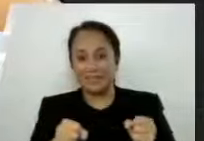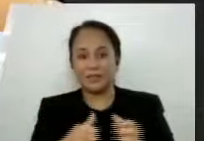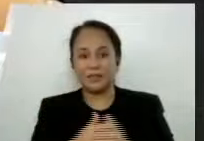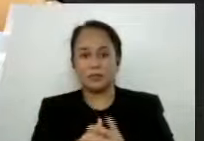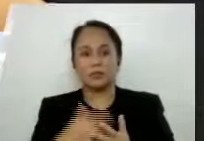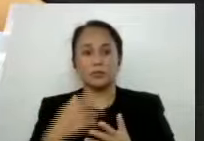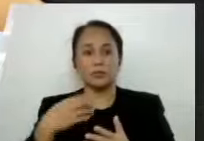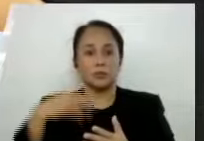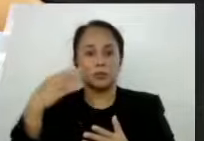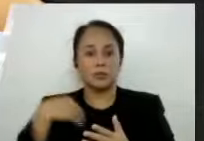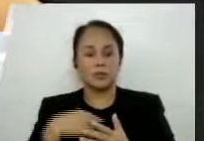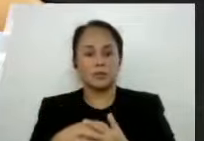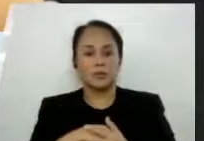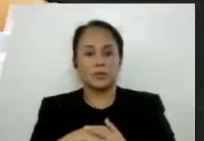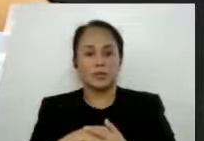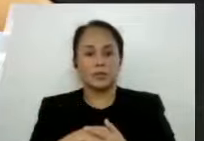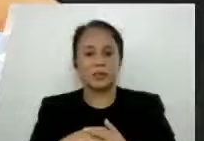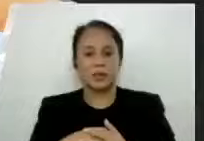was established in